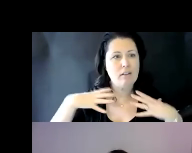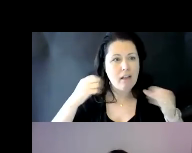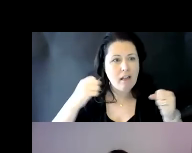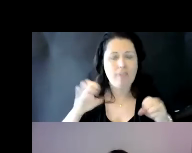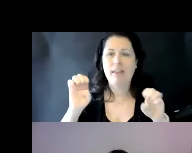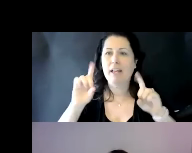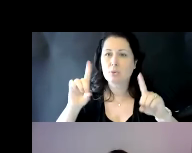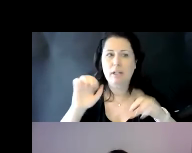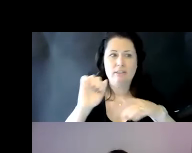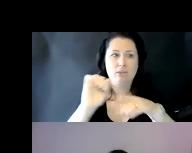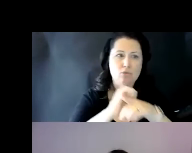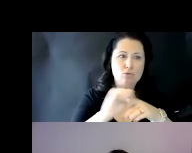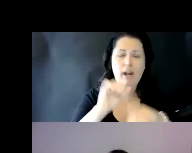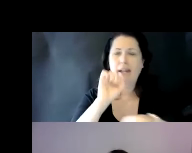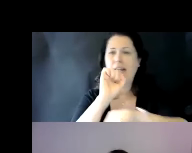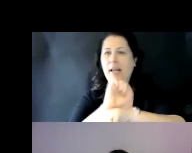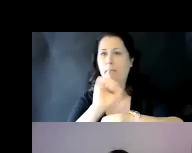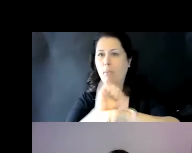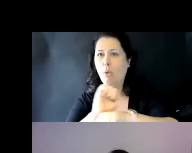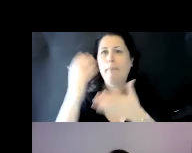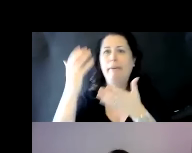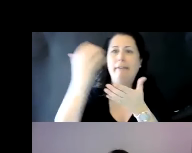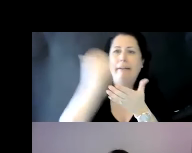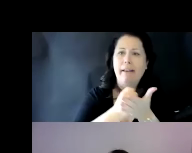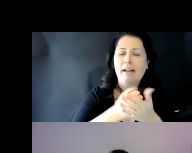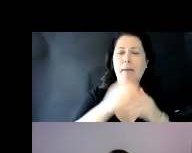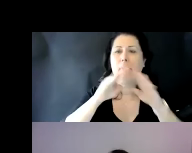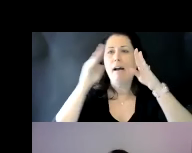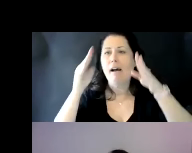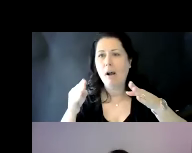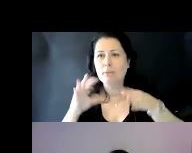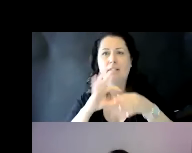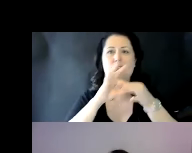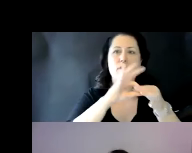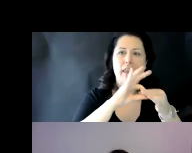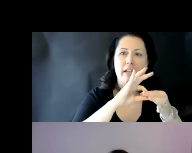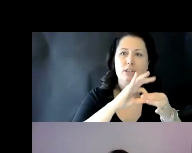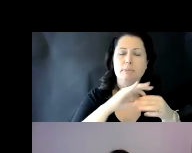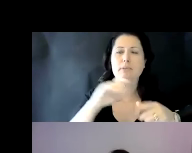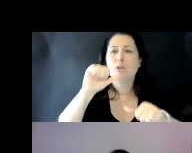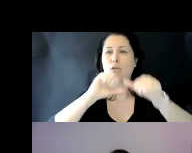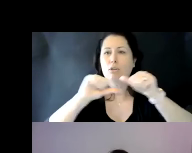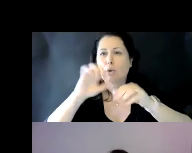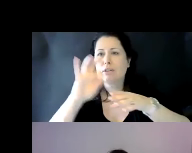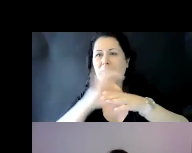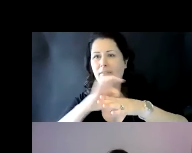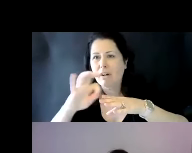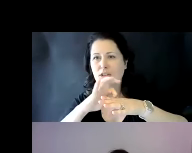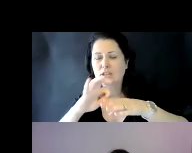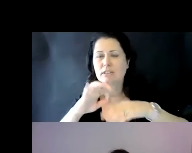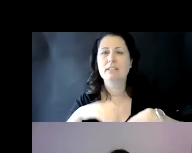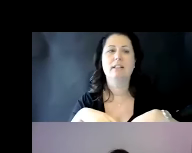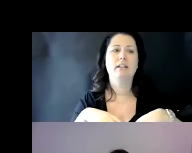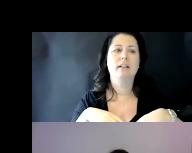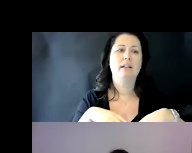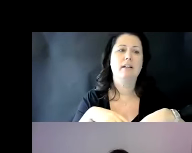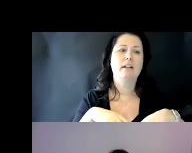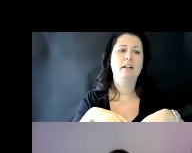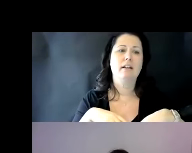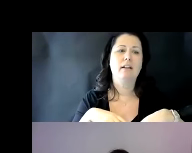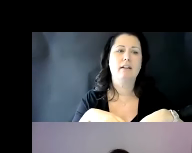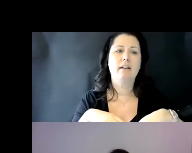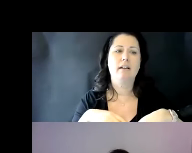and employment, income, housing, relationships, social functioning, offending and antisocial